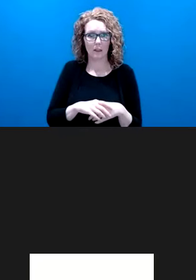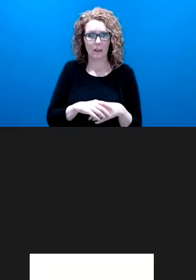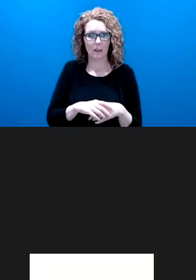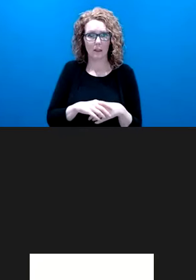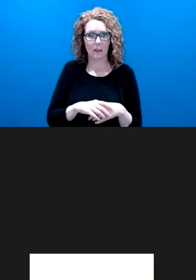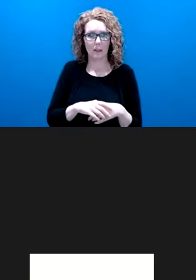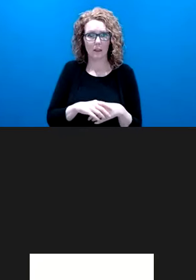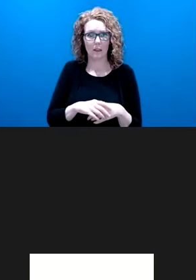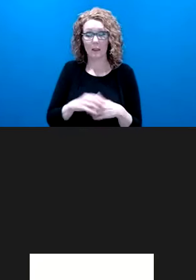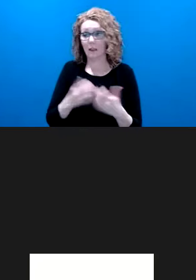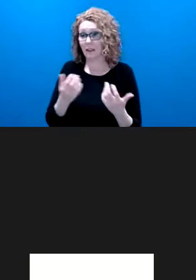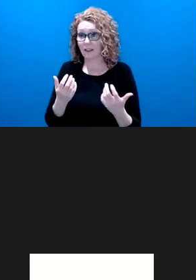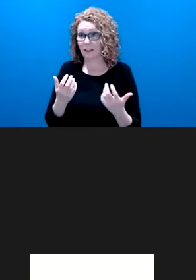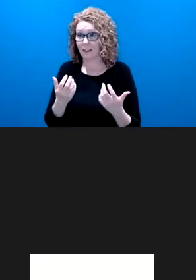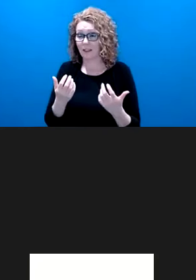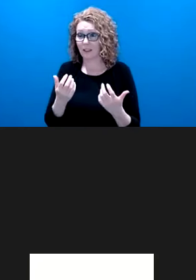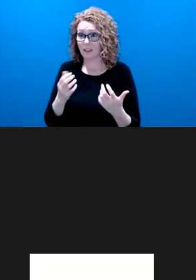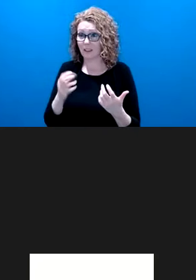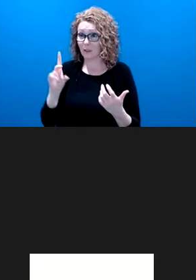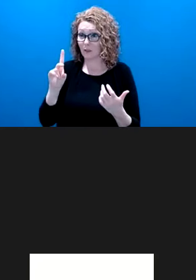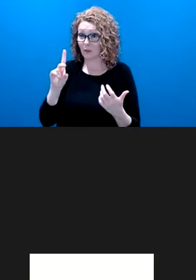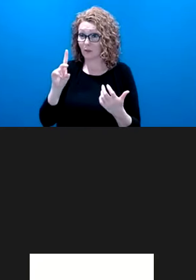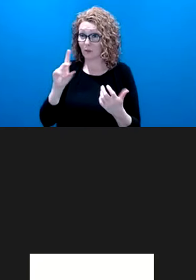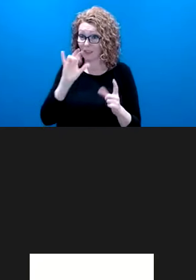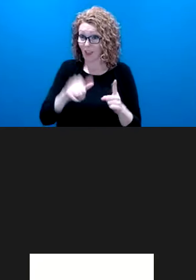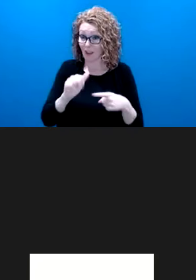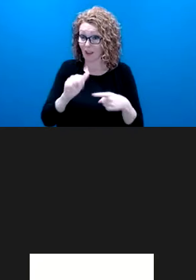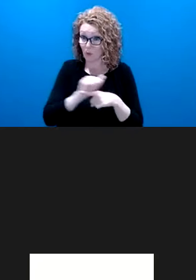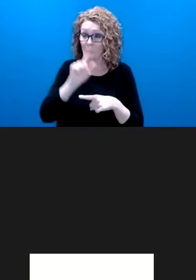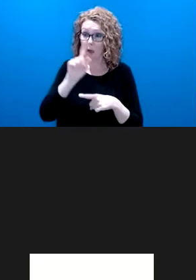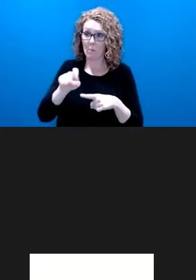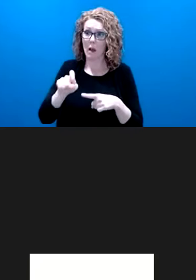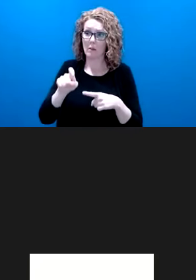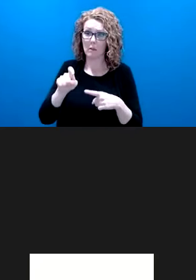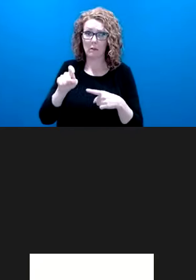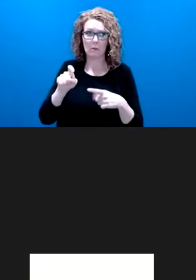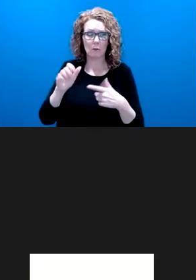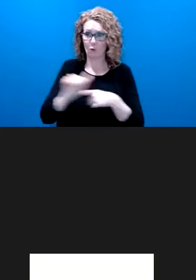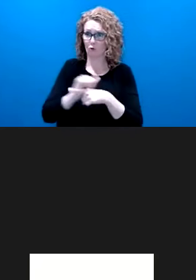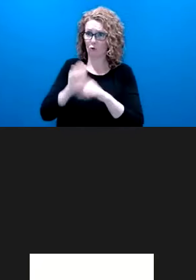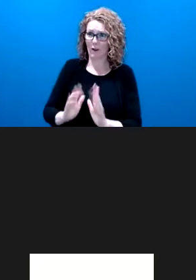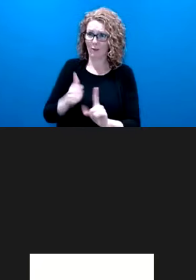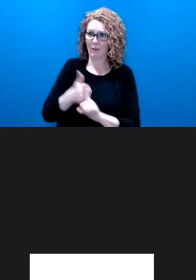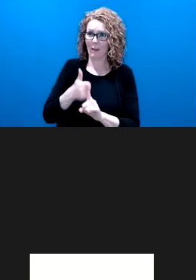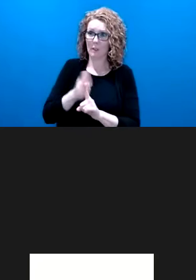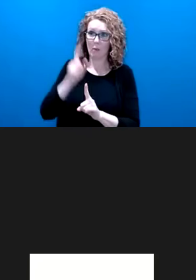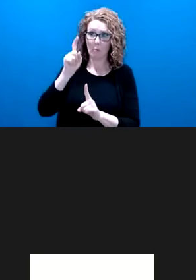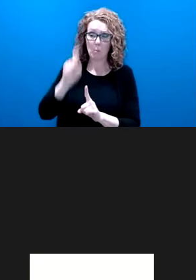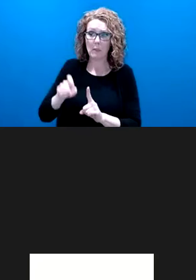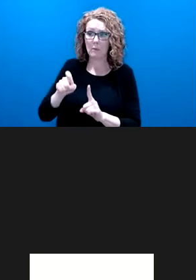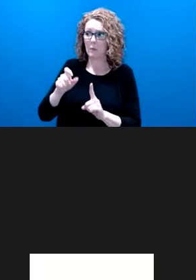teach this? Or do we want to leave it to a healthcare professional or whatnot? And so just remember